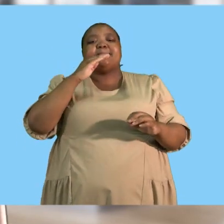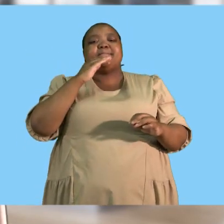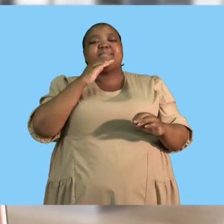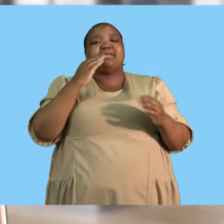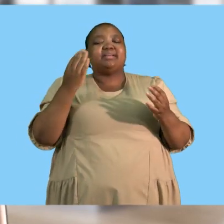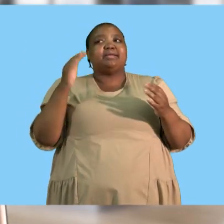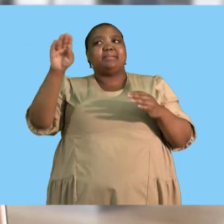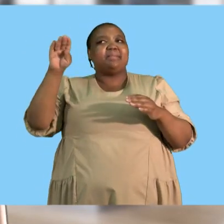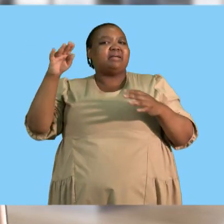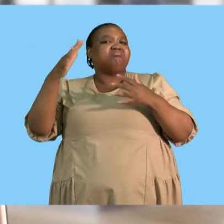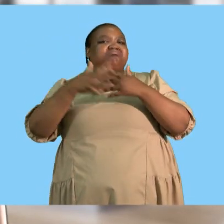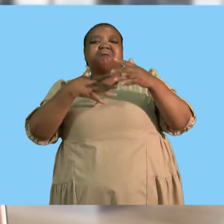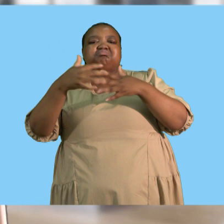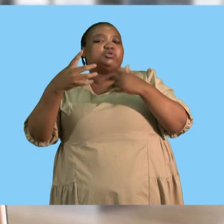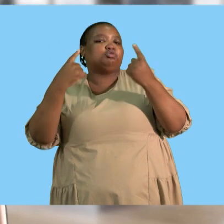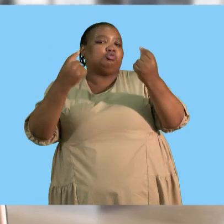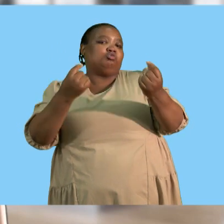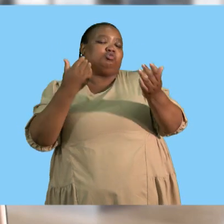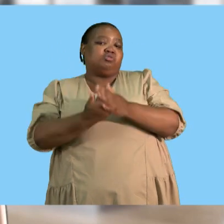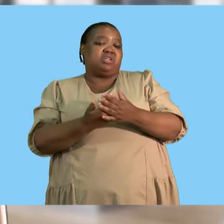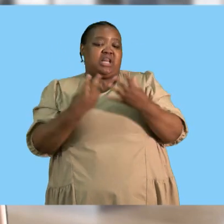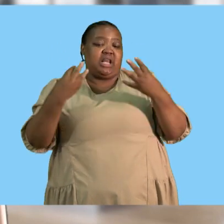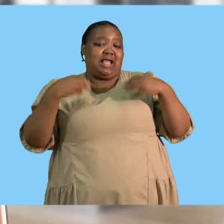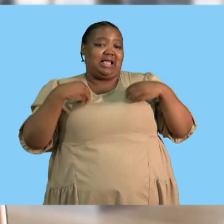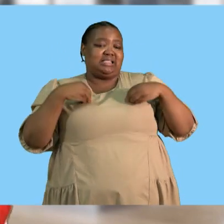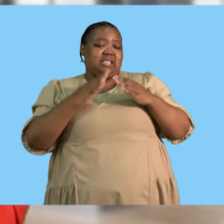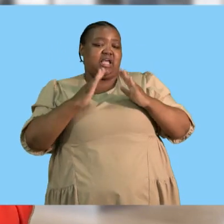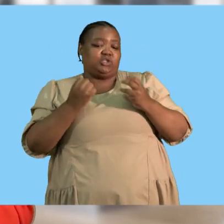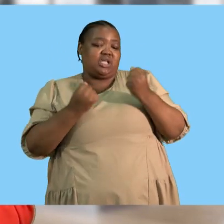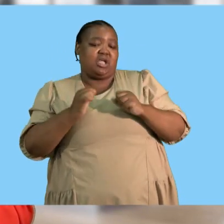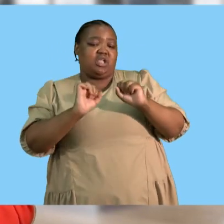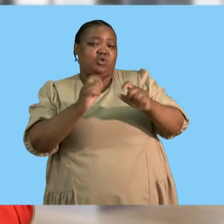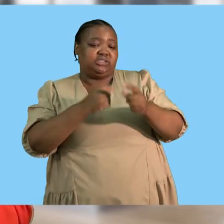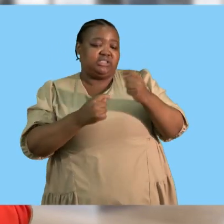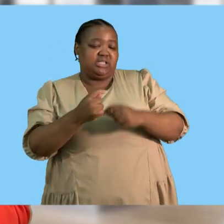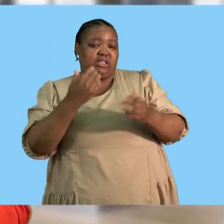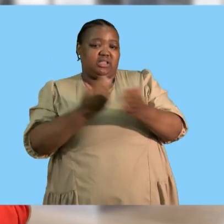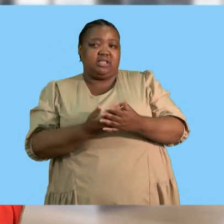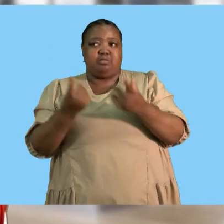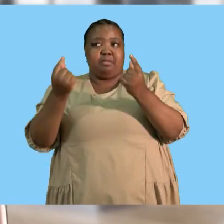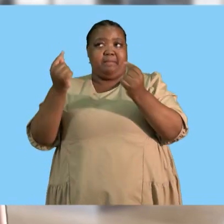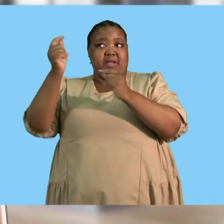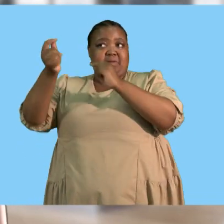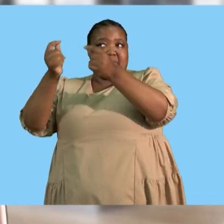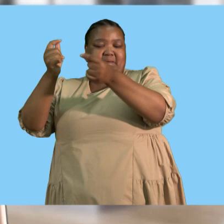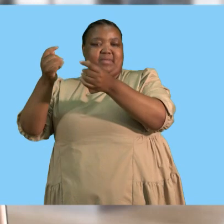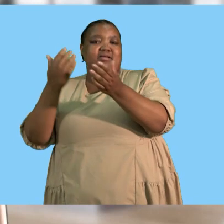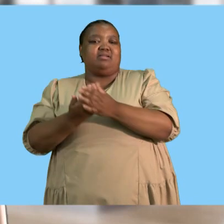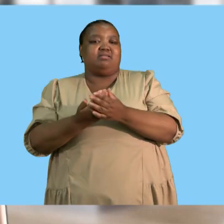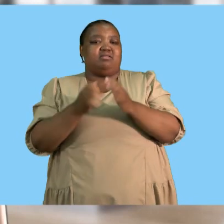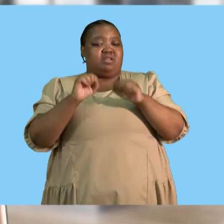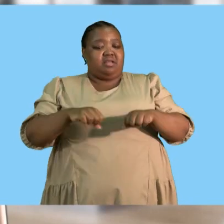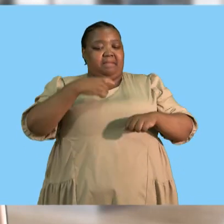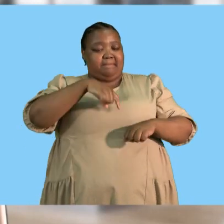is no limit to what the bank can do in order for them to get their money back, which is why they can seize